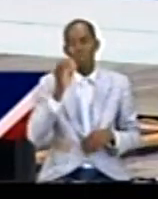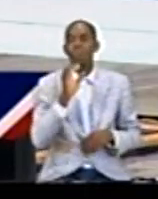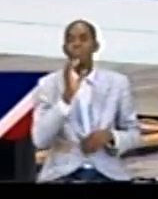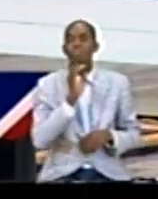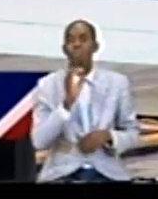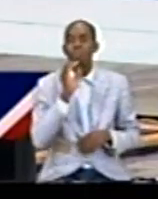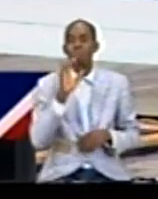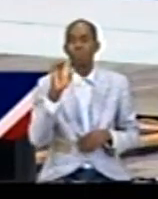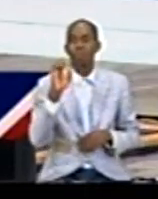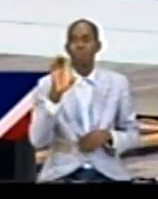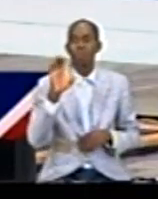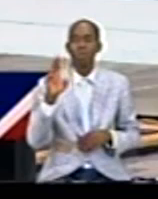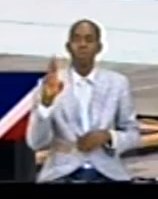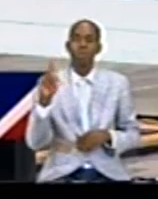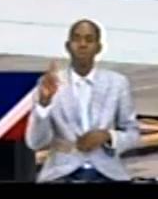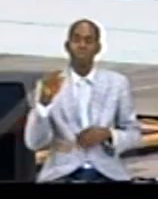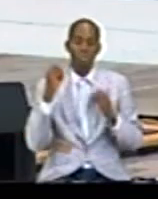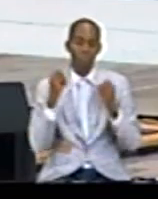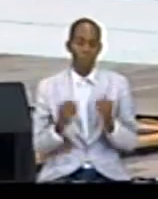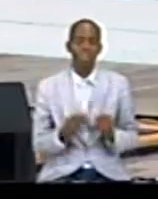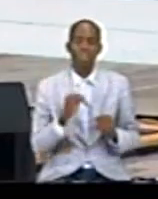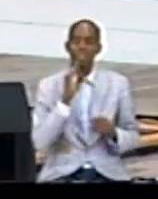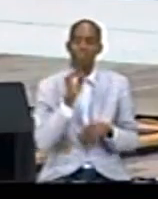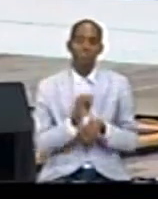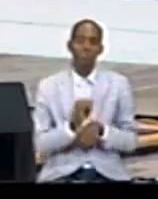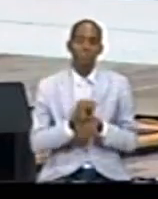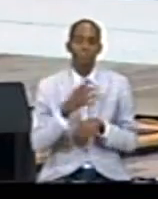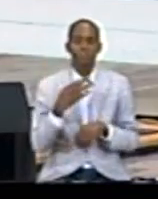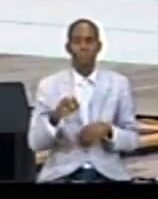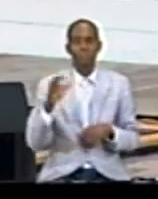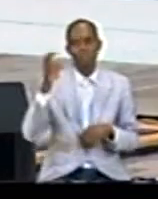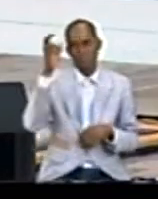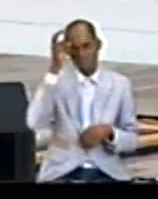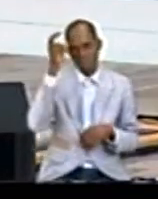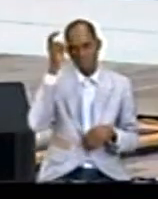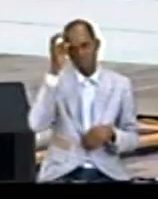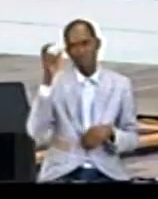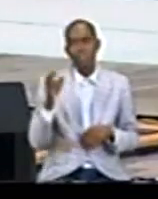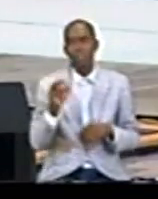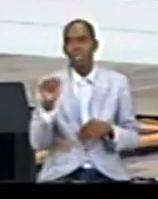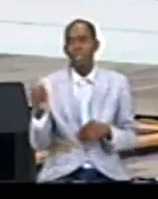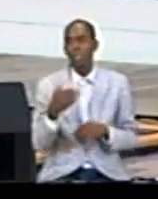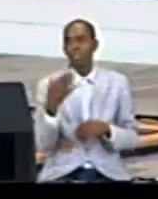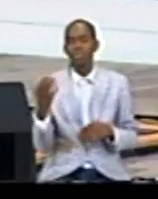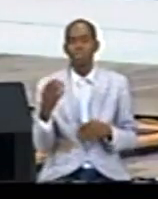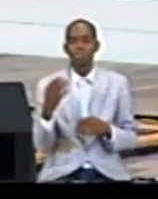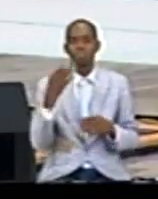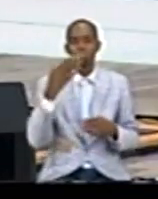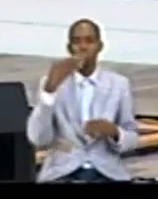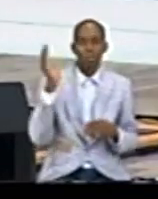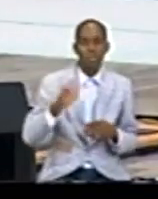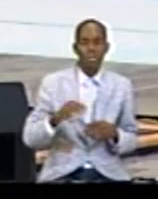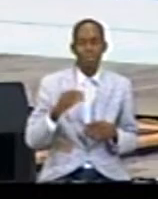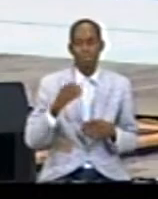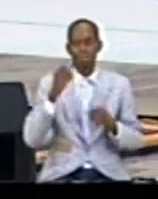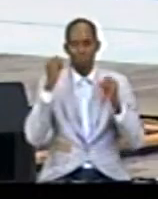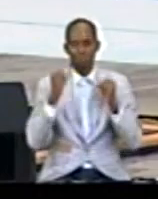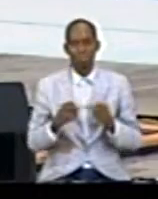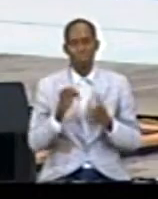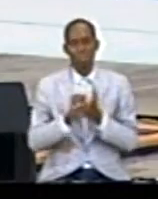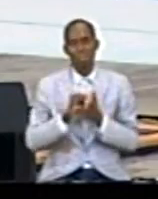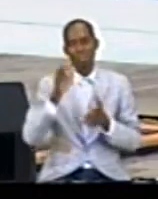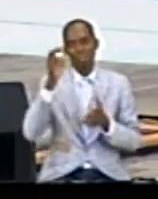of the devil. Anything occultic anybody threw on you, any charm, a work of the